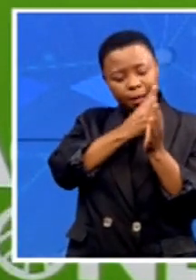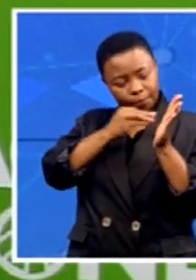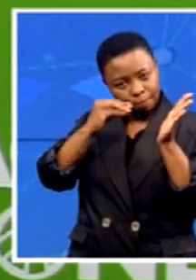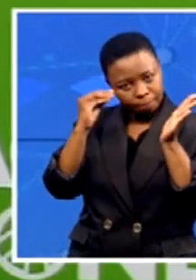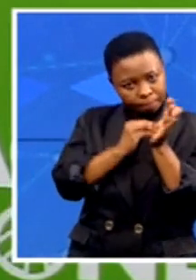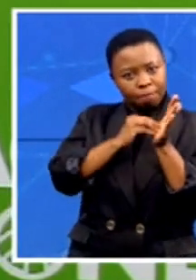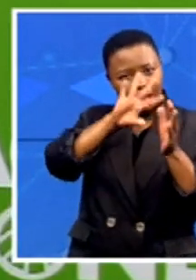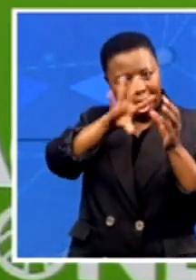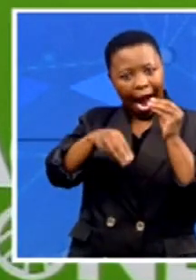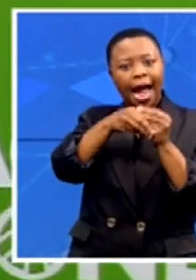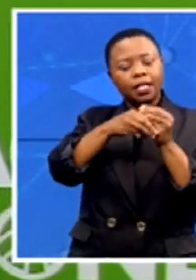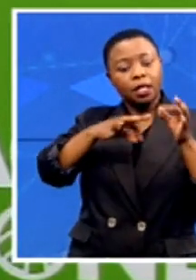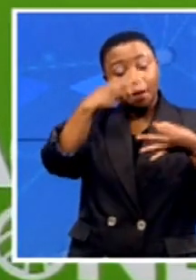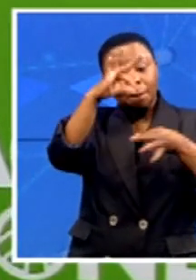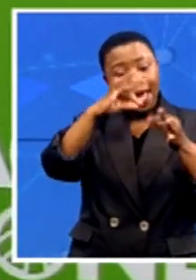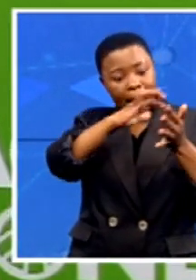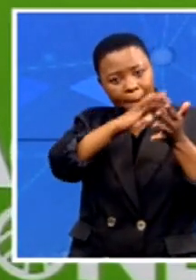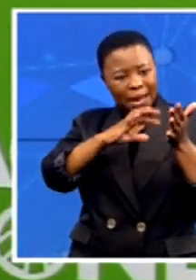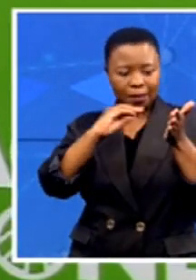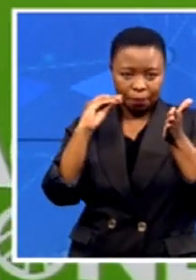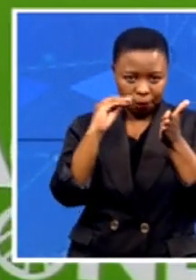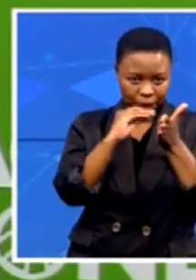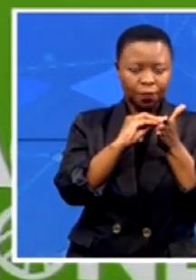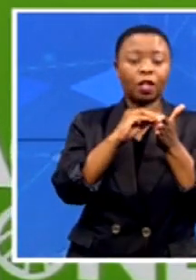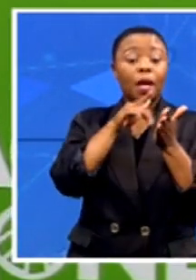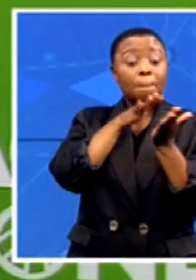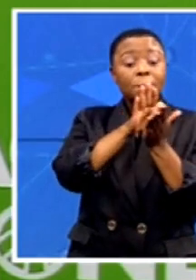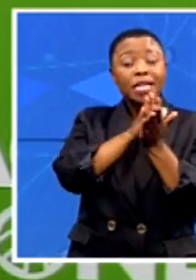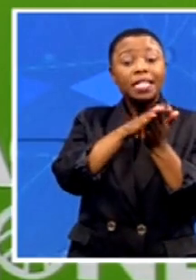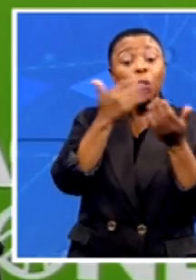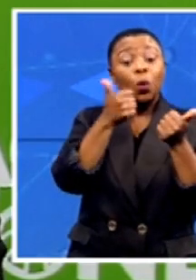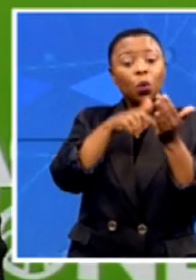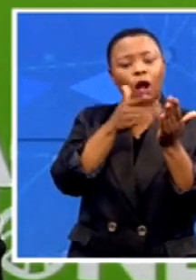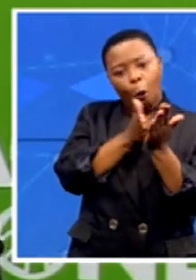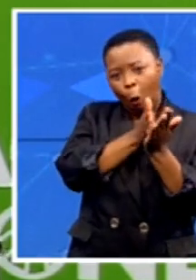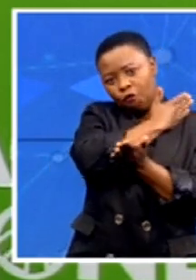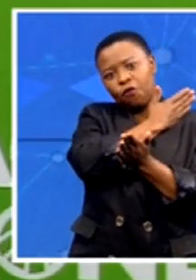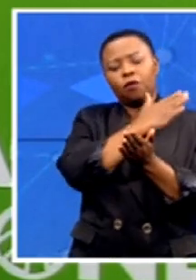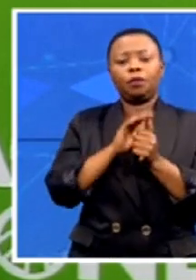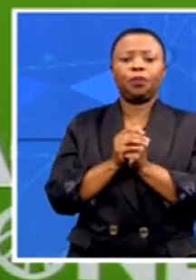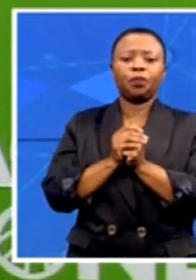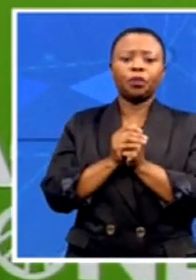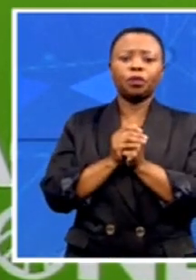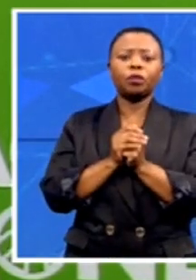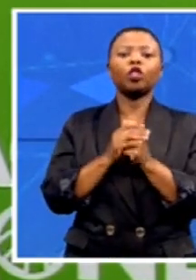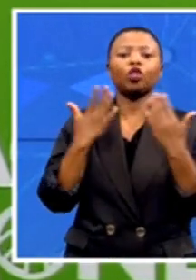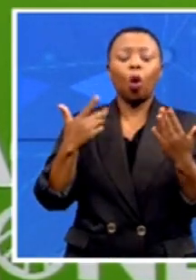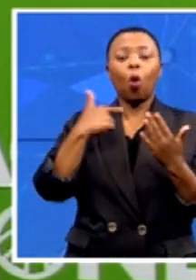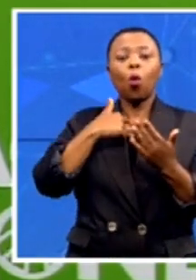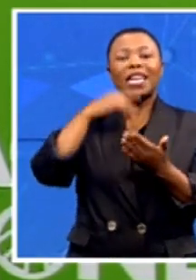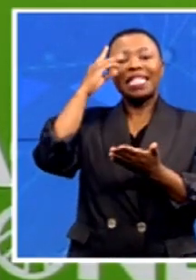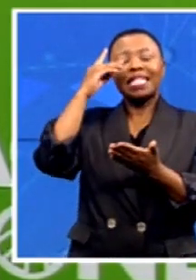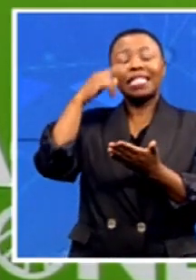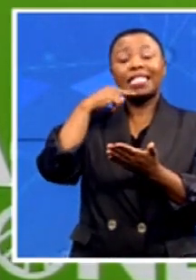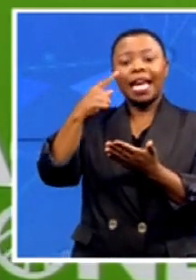in the interim. And we are saying that the decision to exclude Action SA